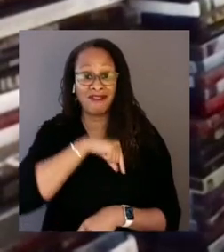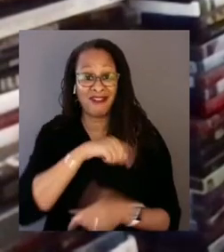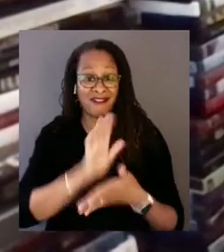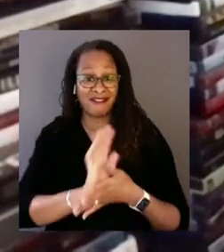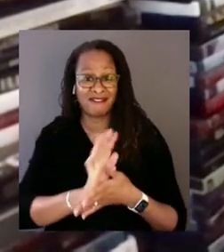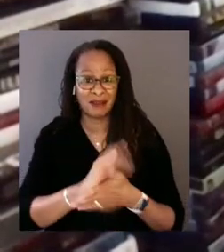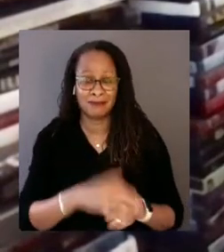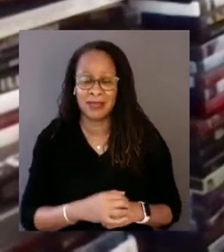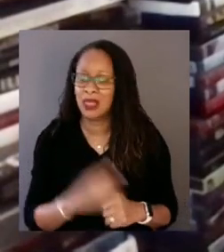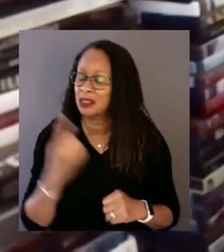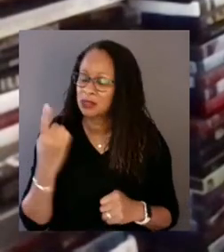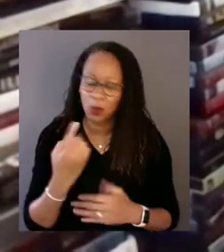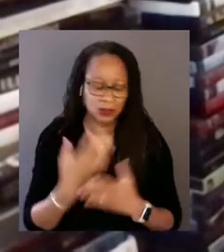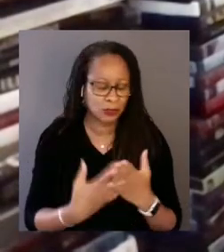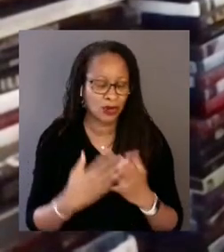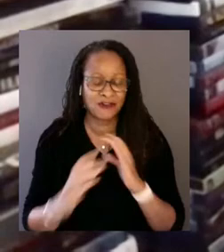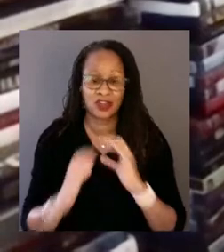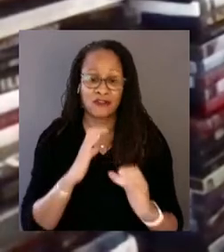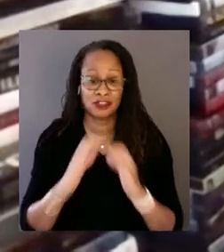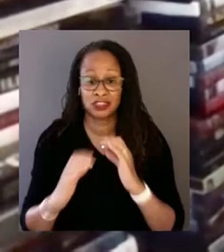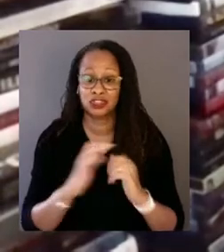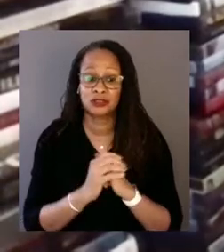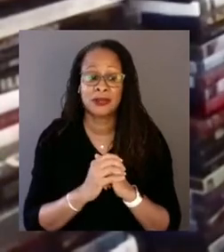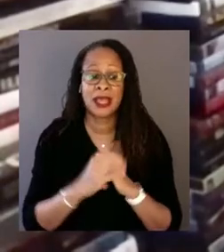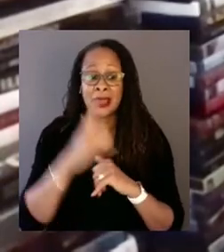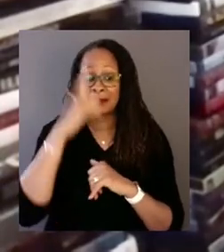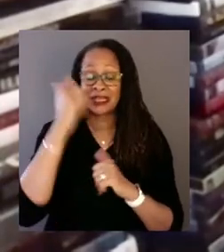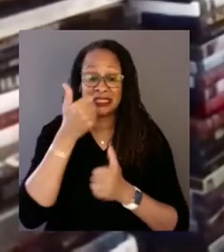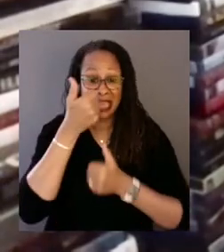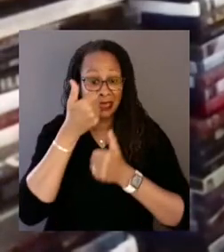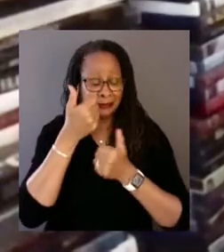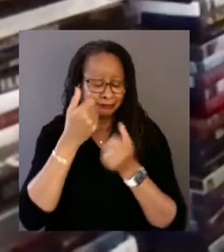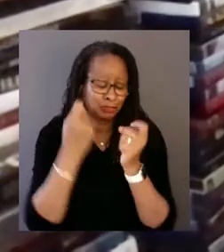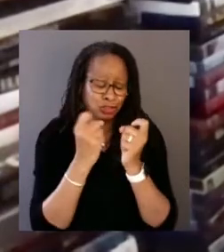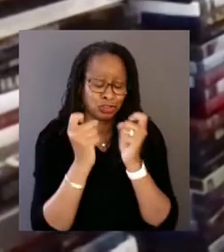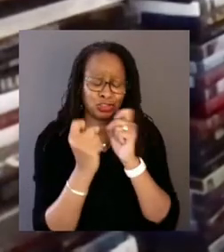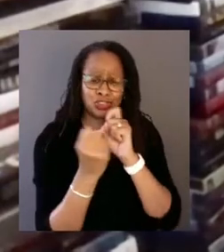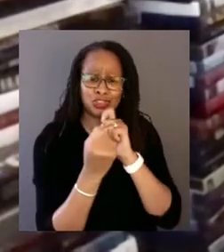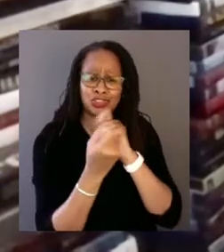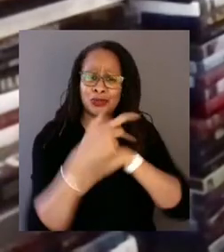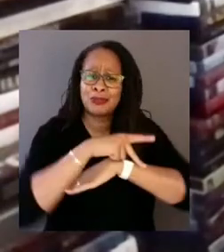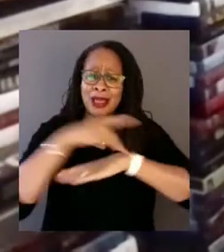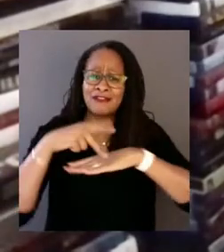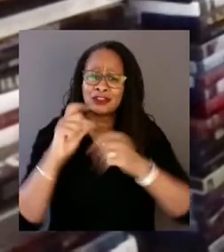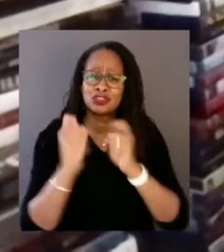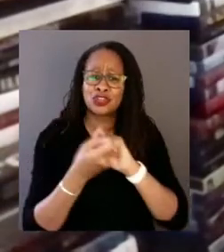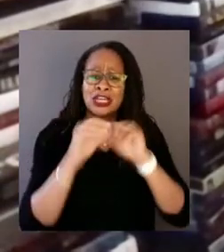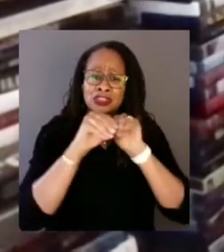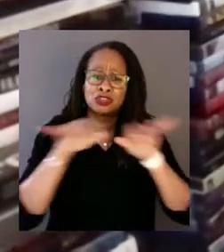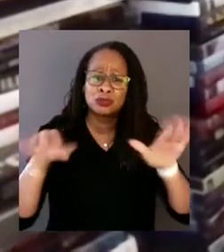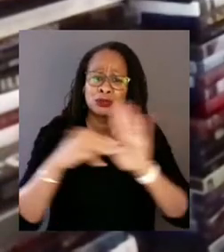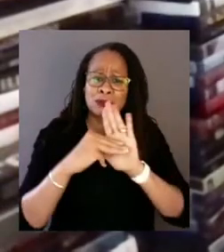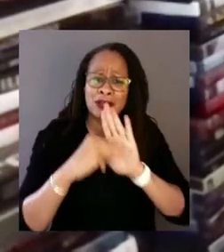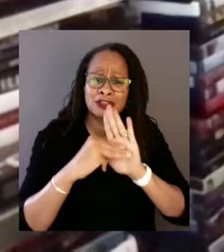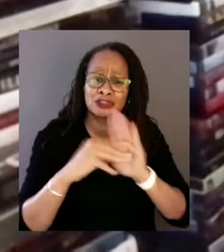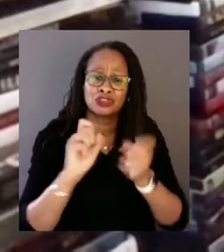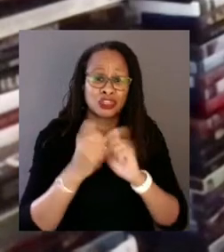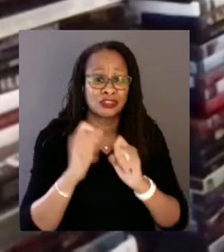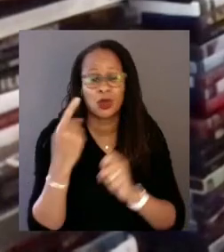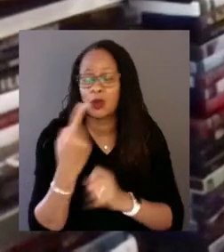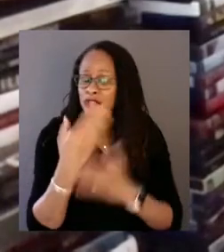of the conversation because it is ever changing. The platforms are changing, the distribution models are changing. So that's always part of the